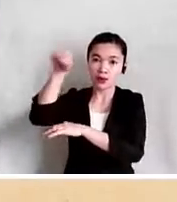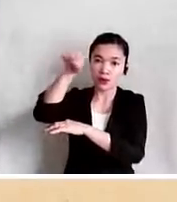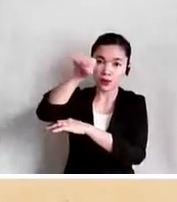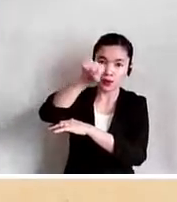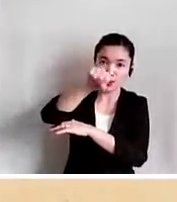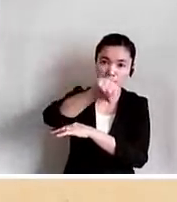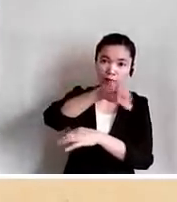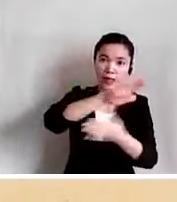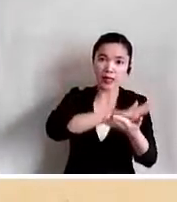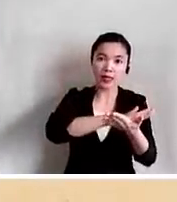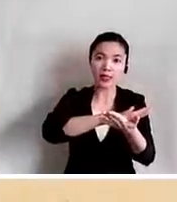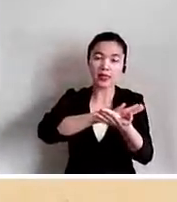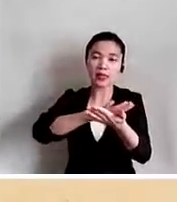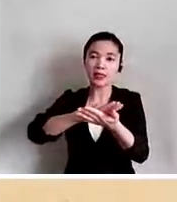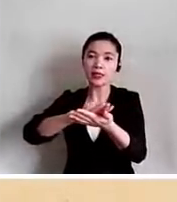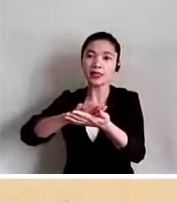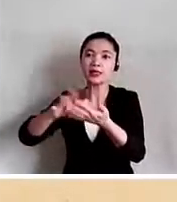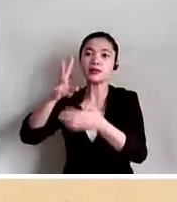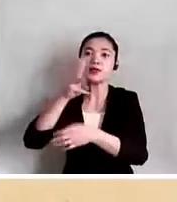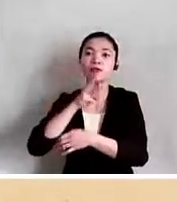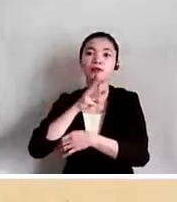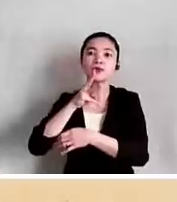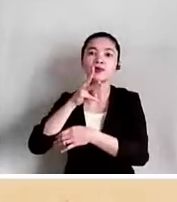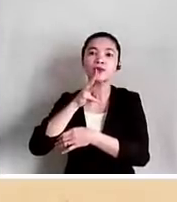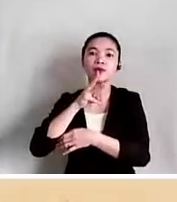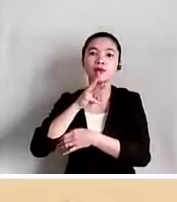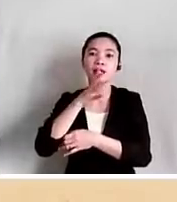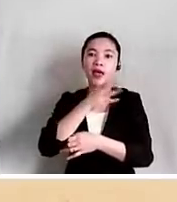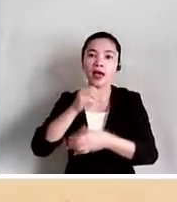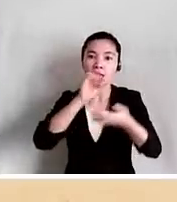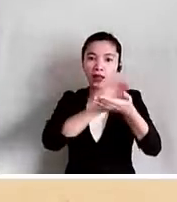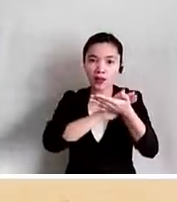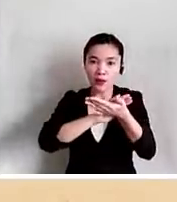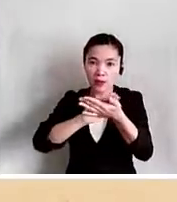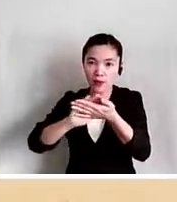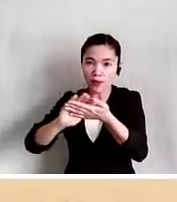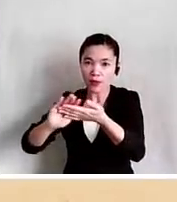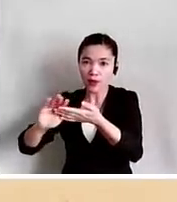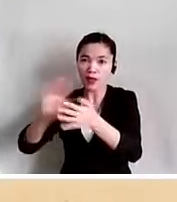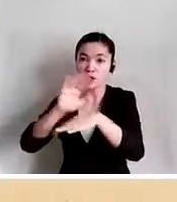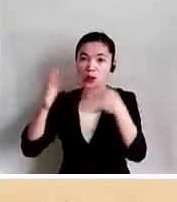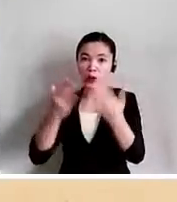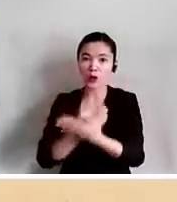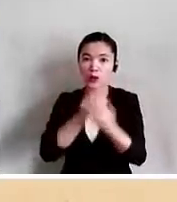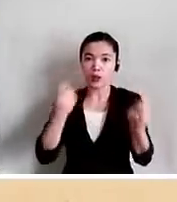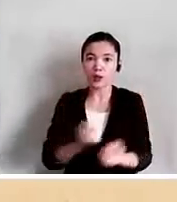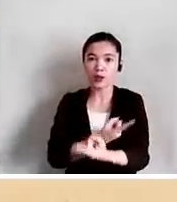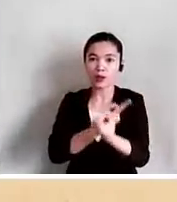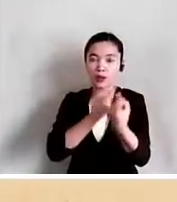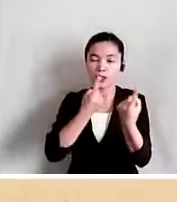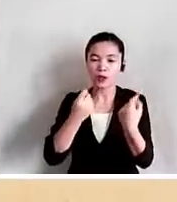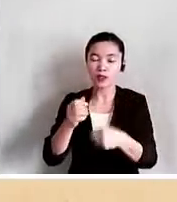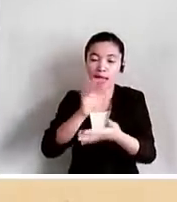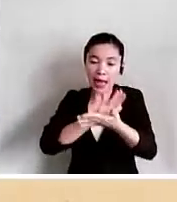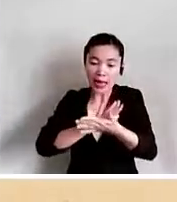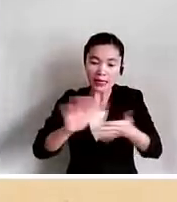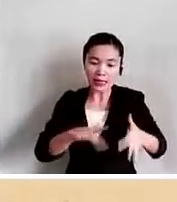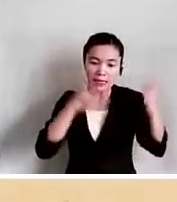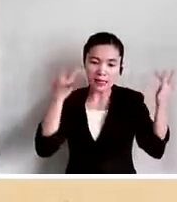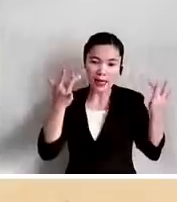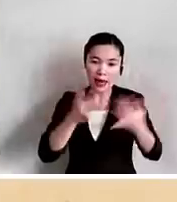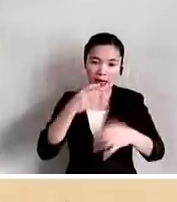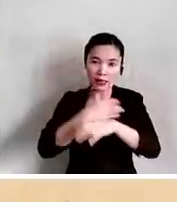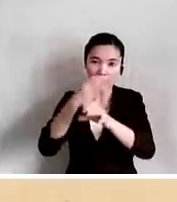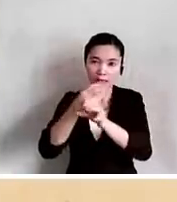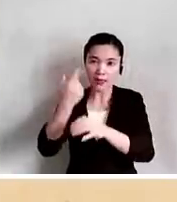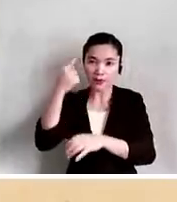and wash away all your sins. A clean heart create for me, O